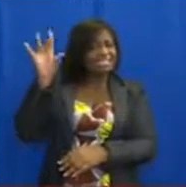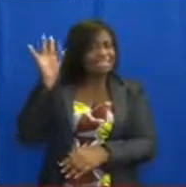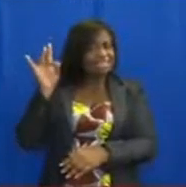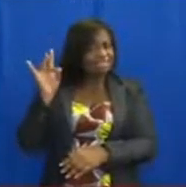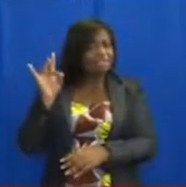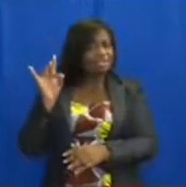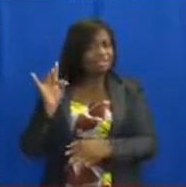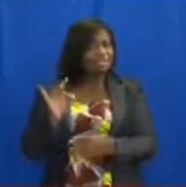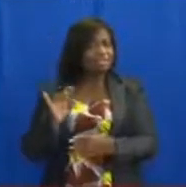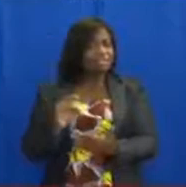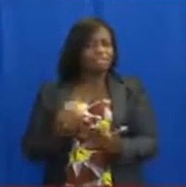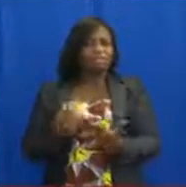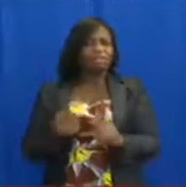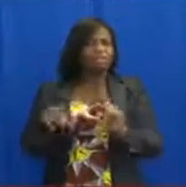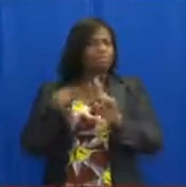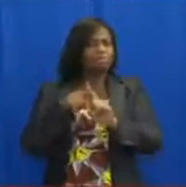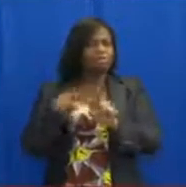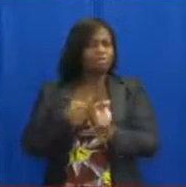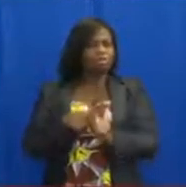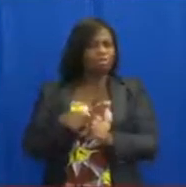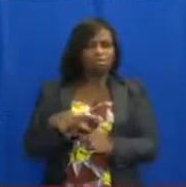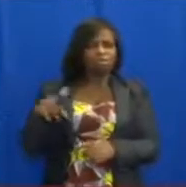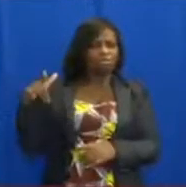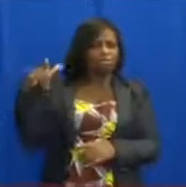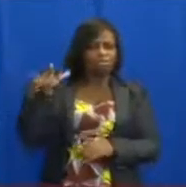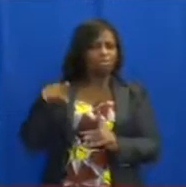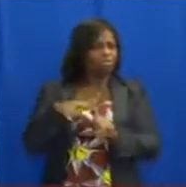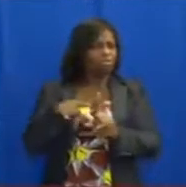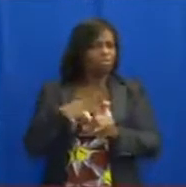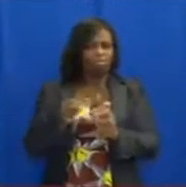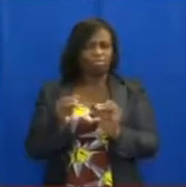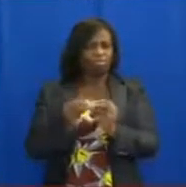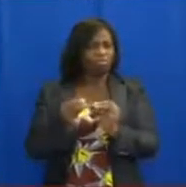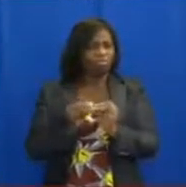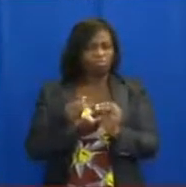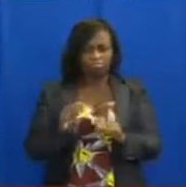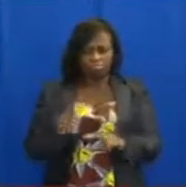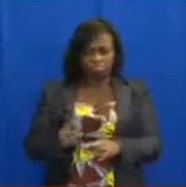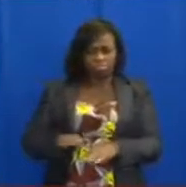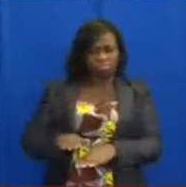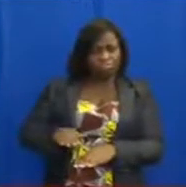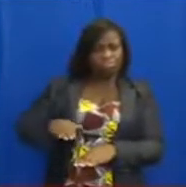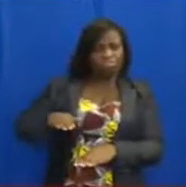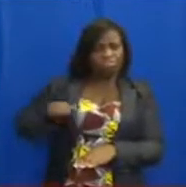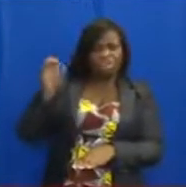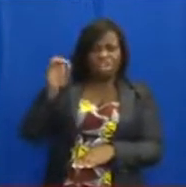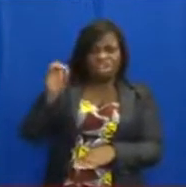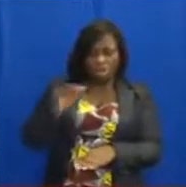cases. The positivity rate among international arrivals rose from